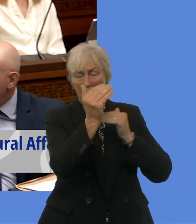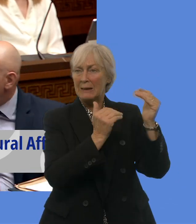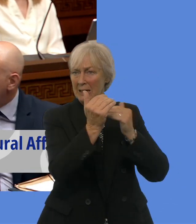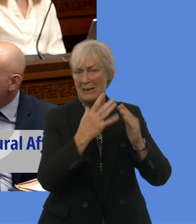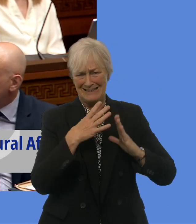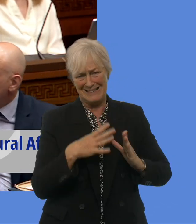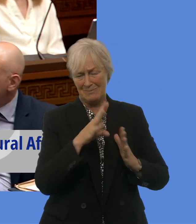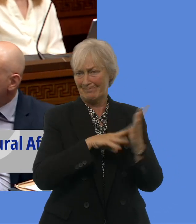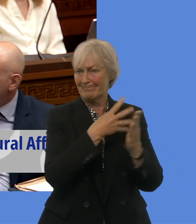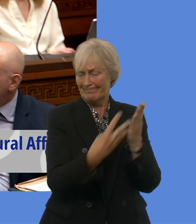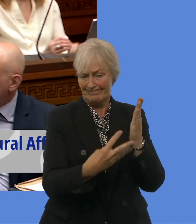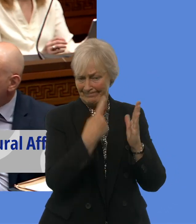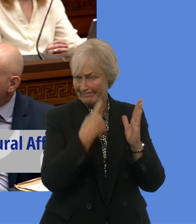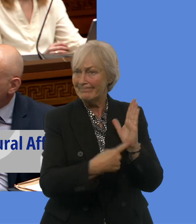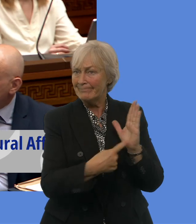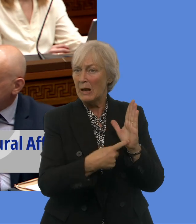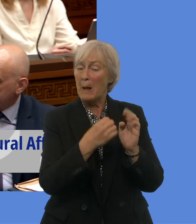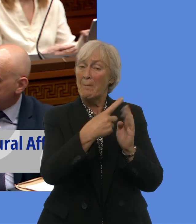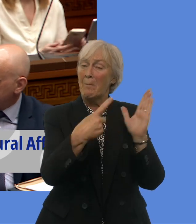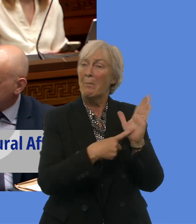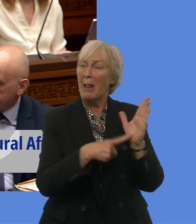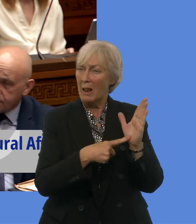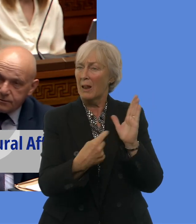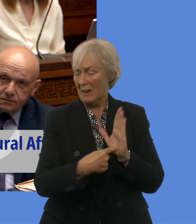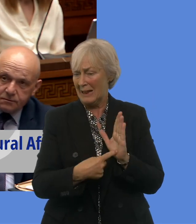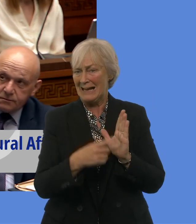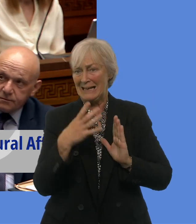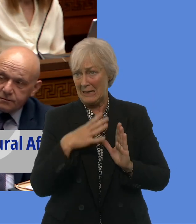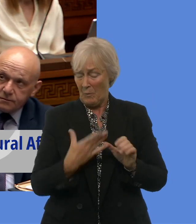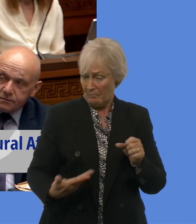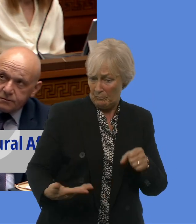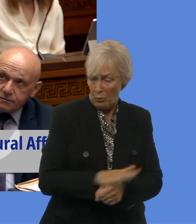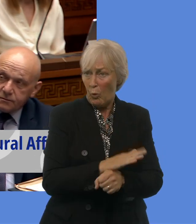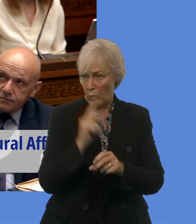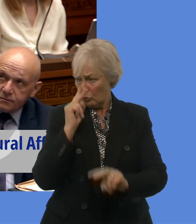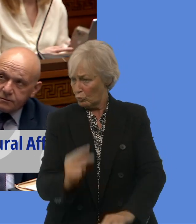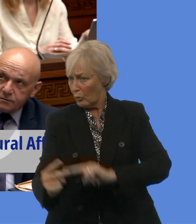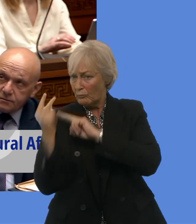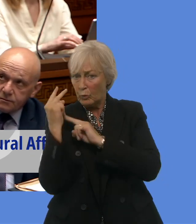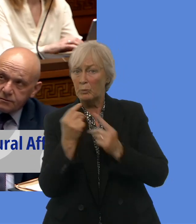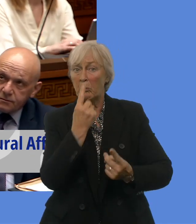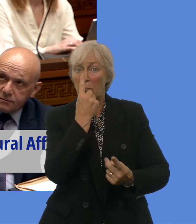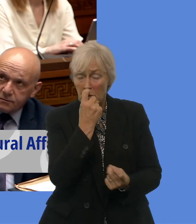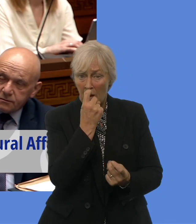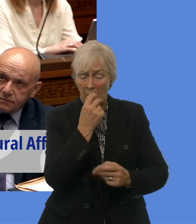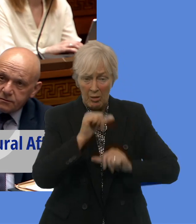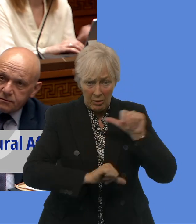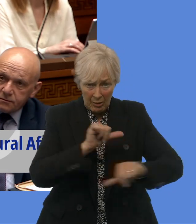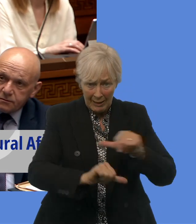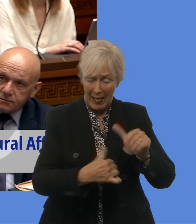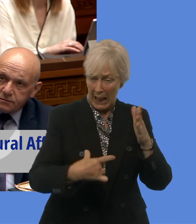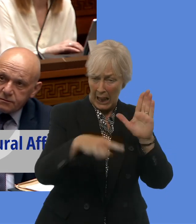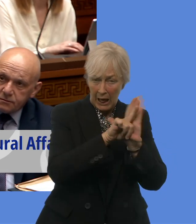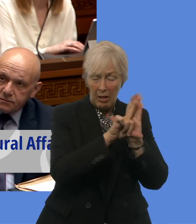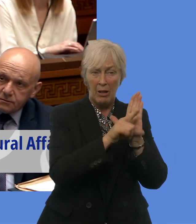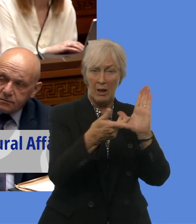tabled. What we've got is a bill which has been fully reviewed in terms of its competence and the legal perspectives